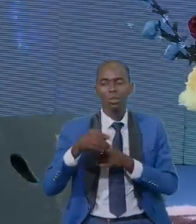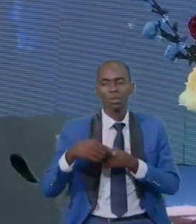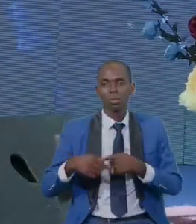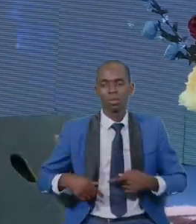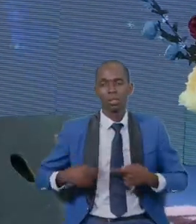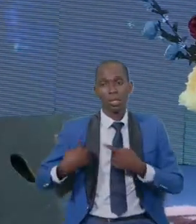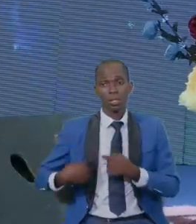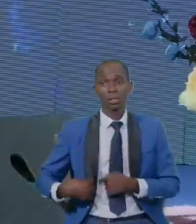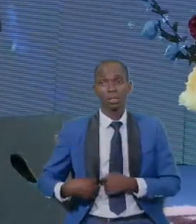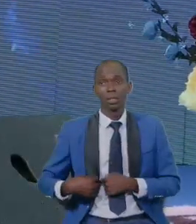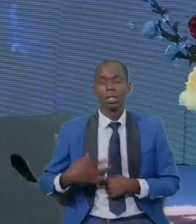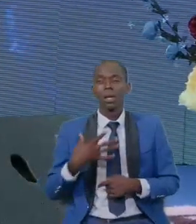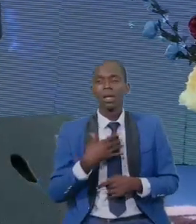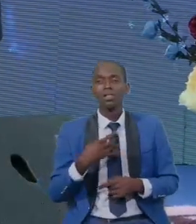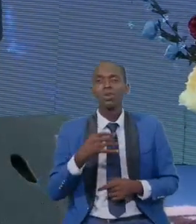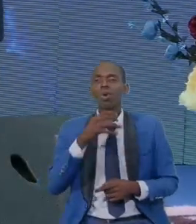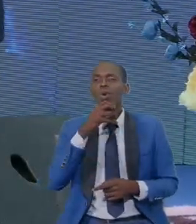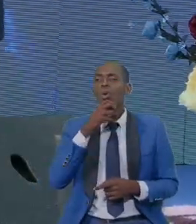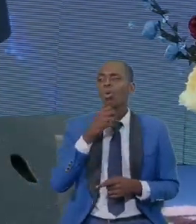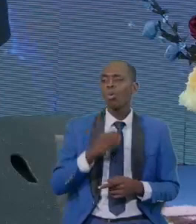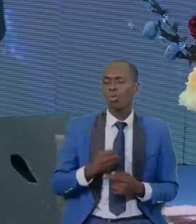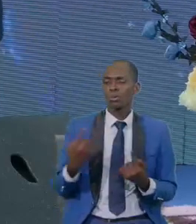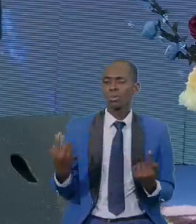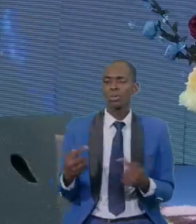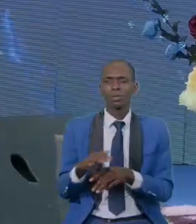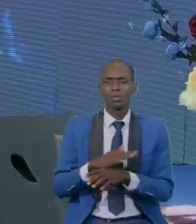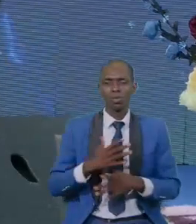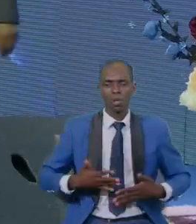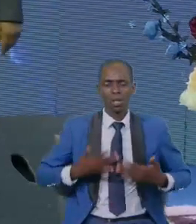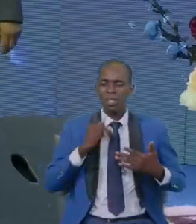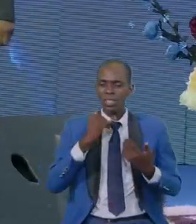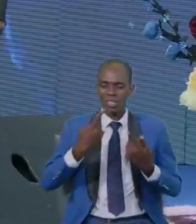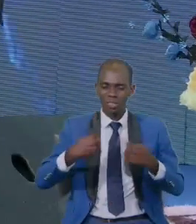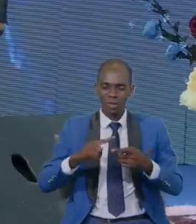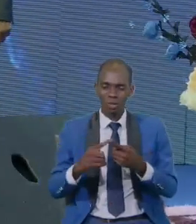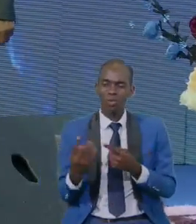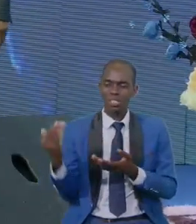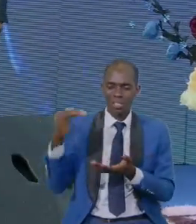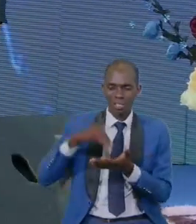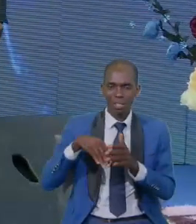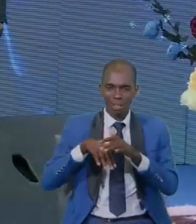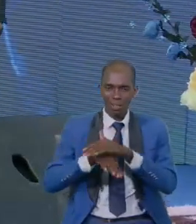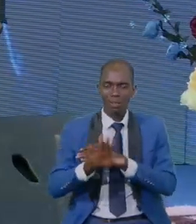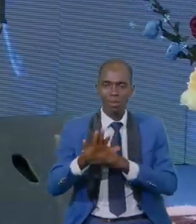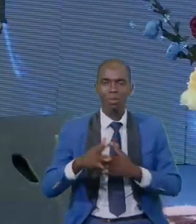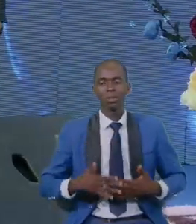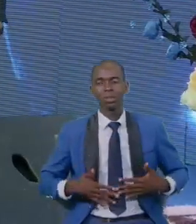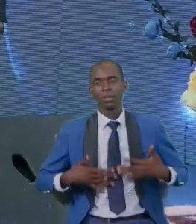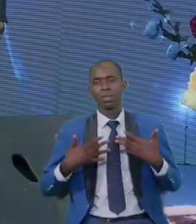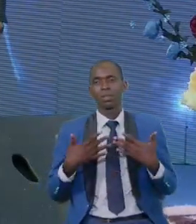And the old life is trying to re-enter your life.